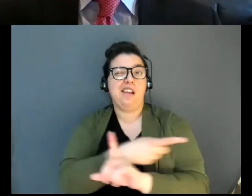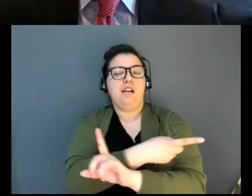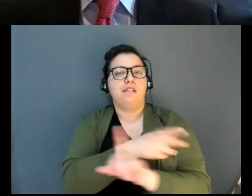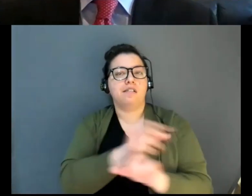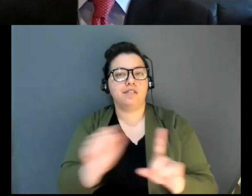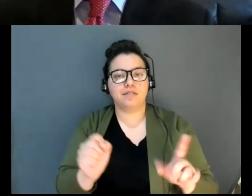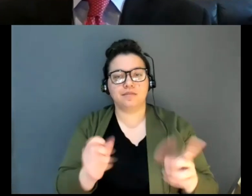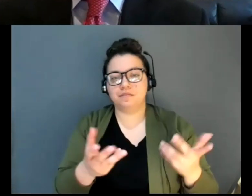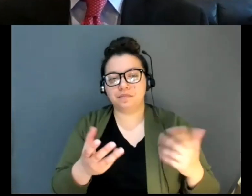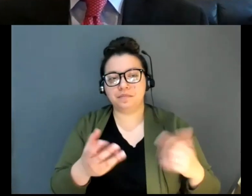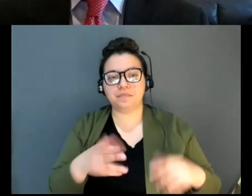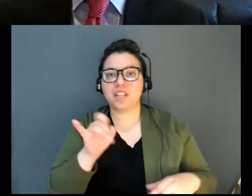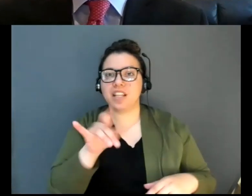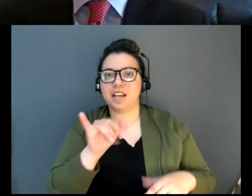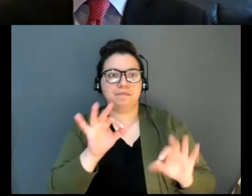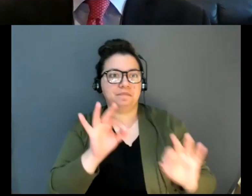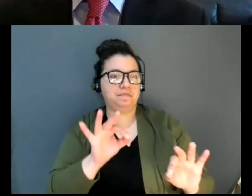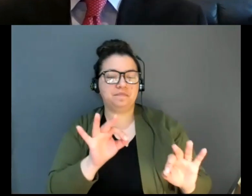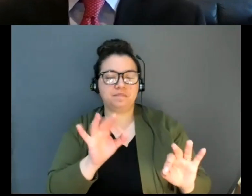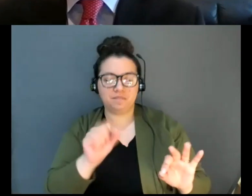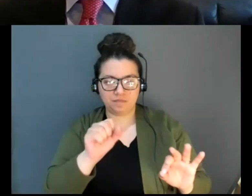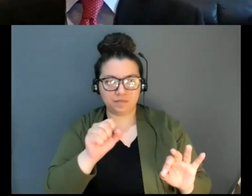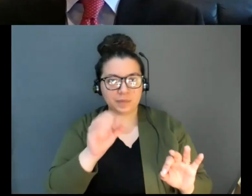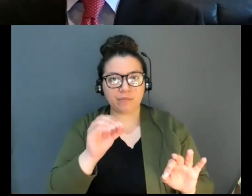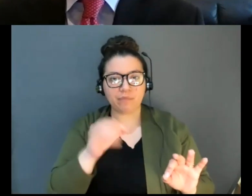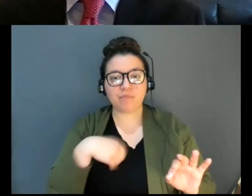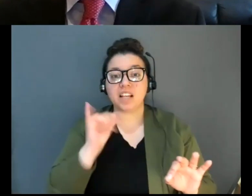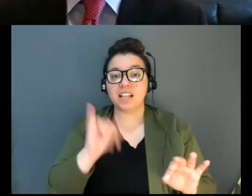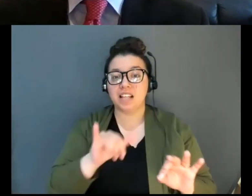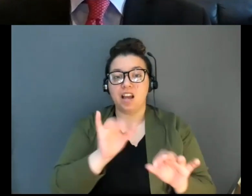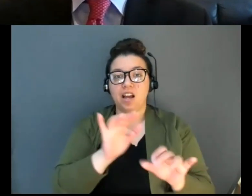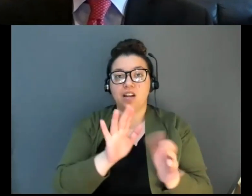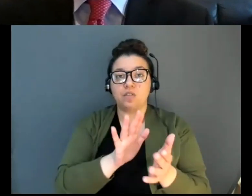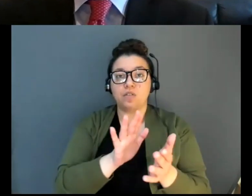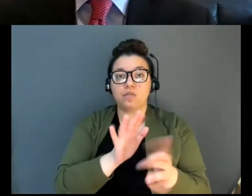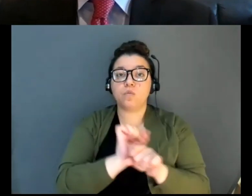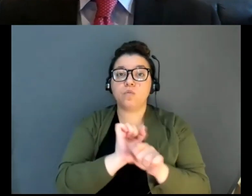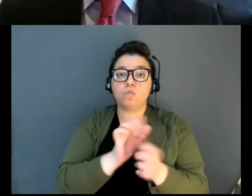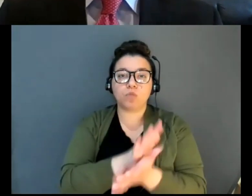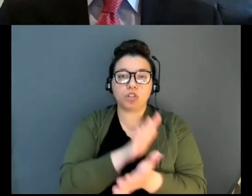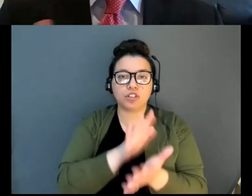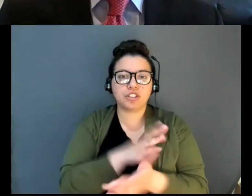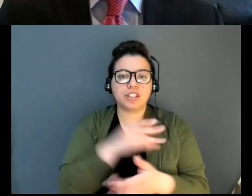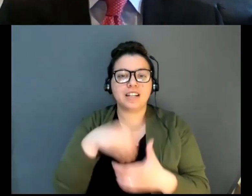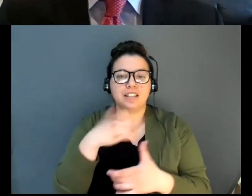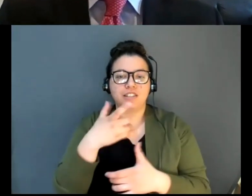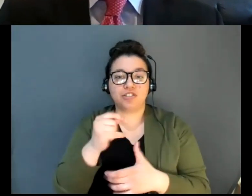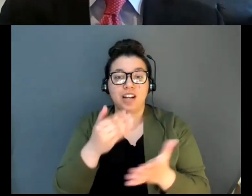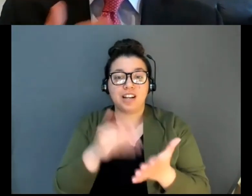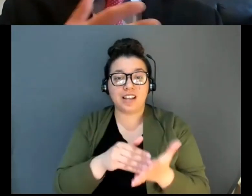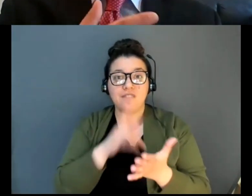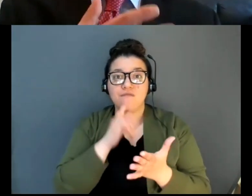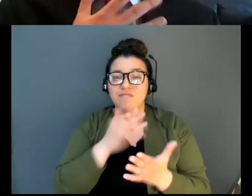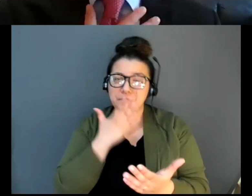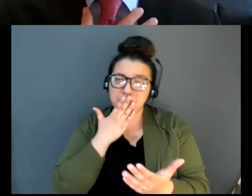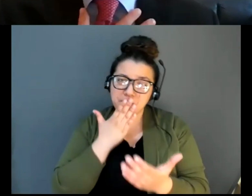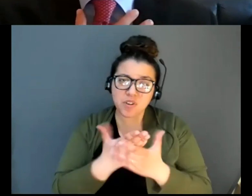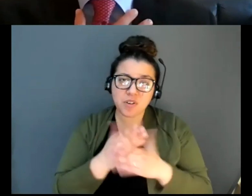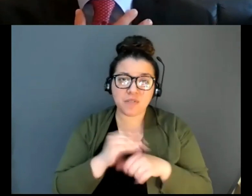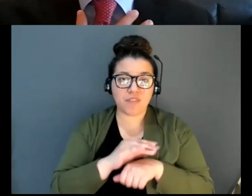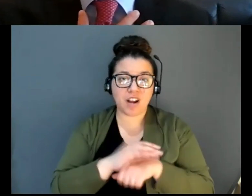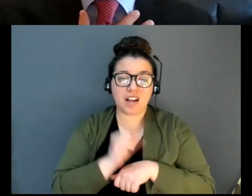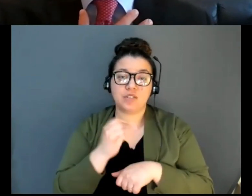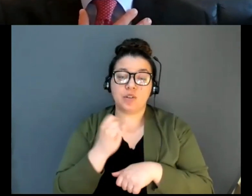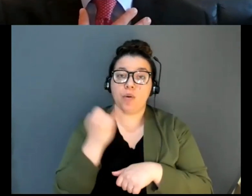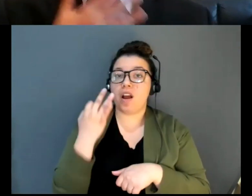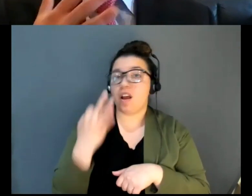that's and again, if for those of you, and I put the worksheet in the chat one more time and I'll continue to do so. They're giving a lot of great advice. Again, if you